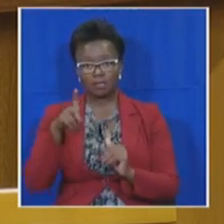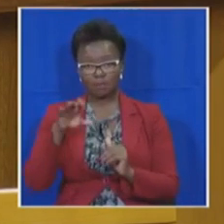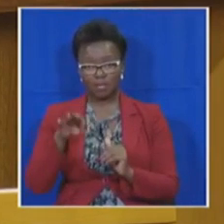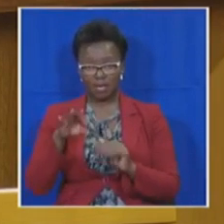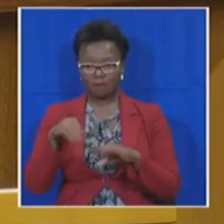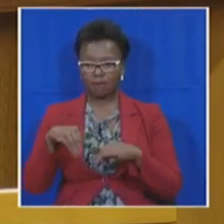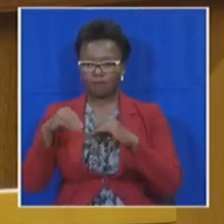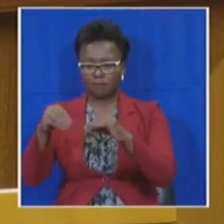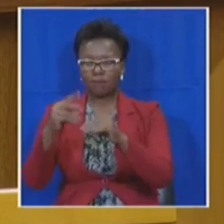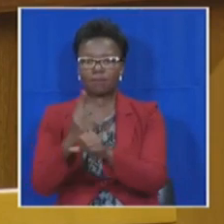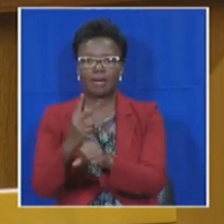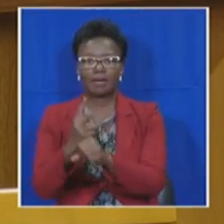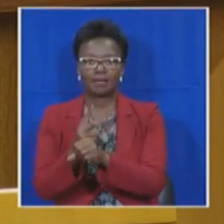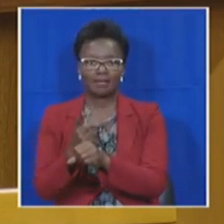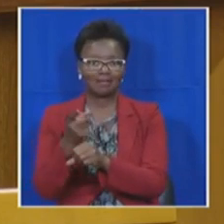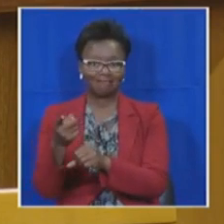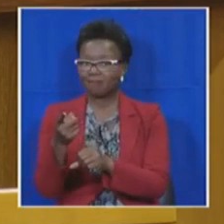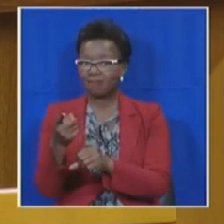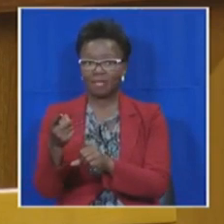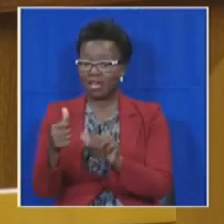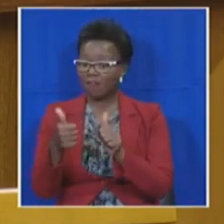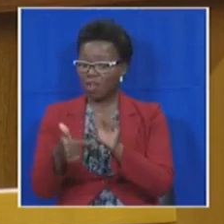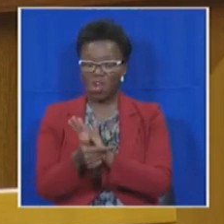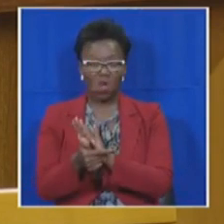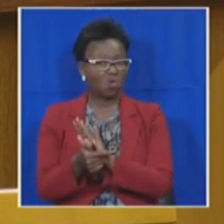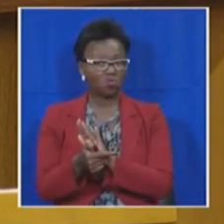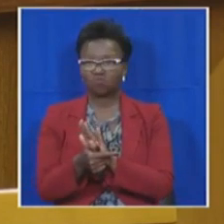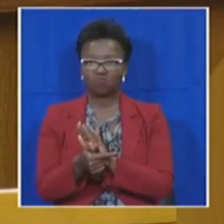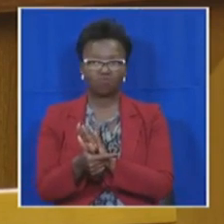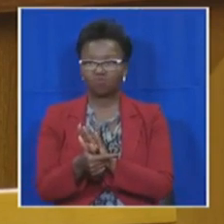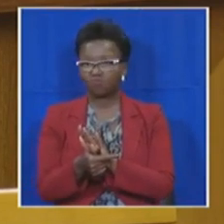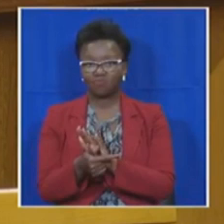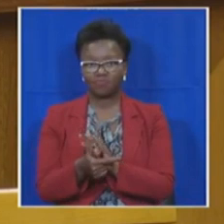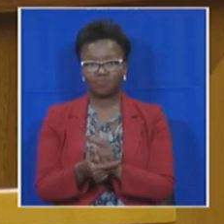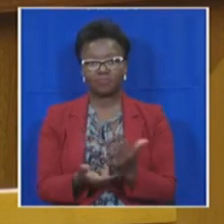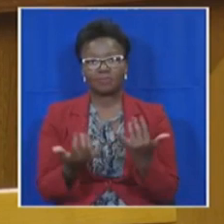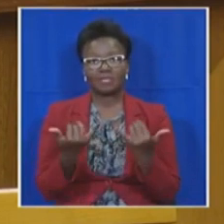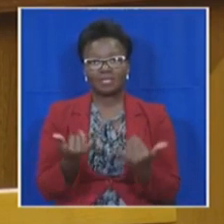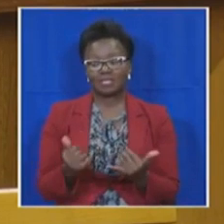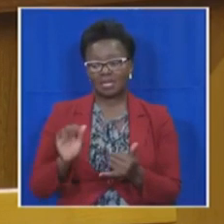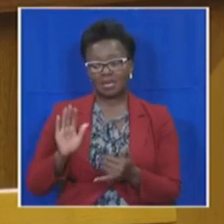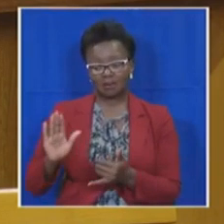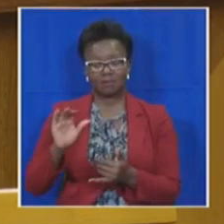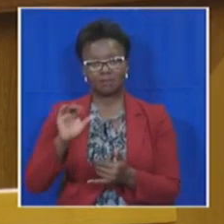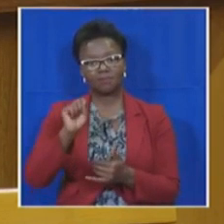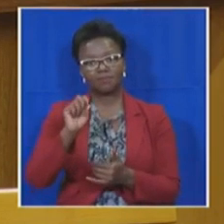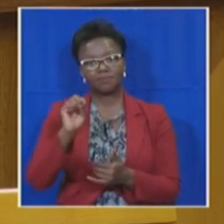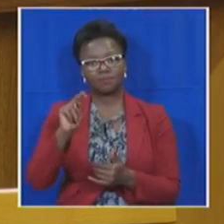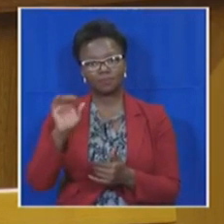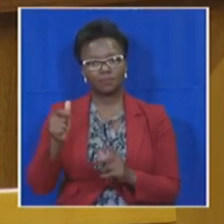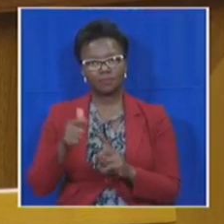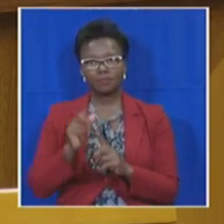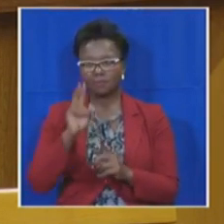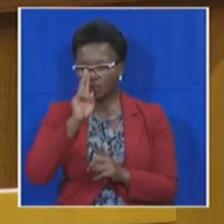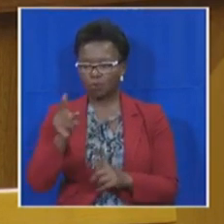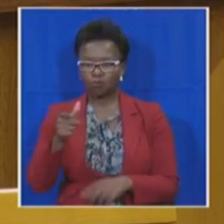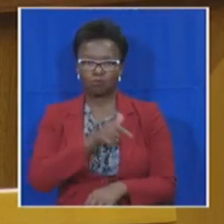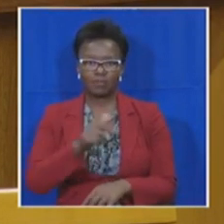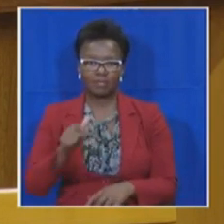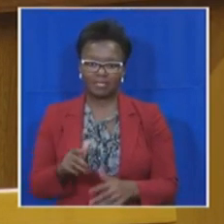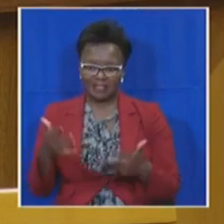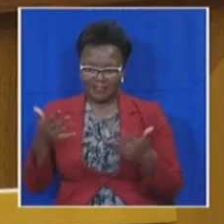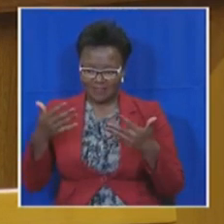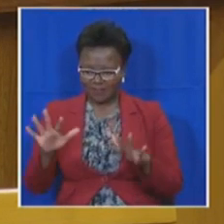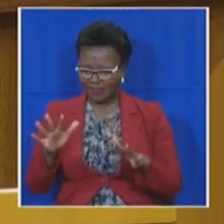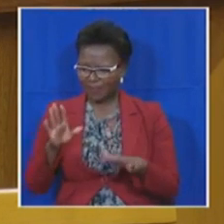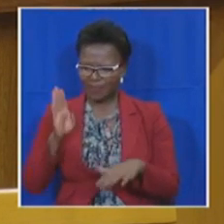invalid contract with CPS. Yet, in your State of the Nation address, Honourable President, you gave